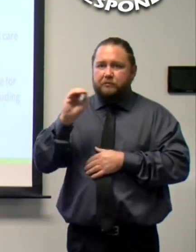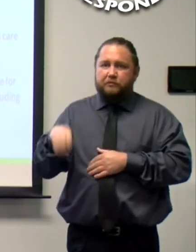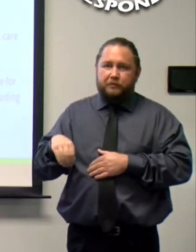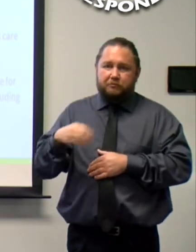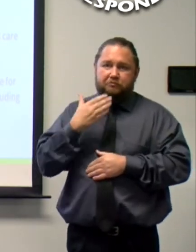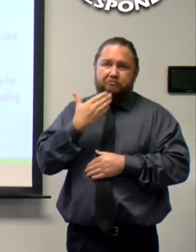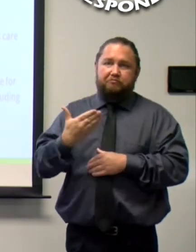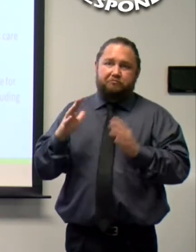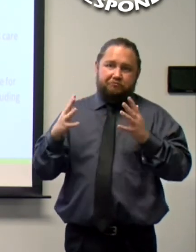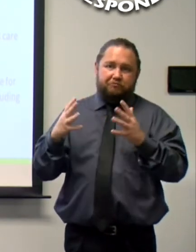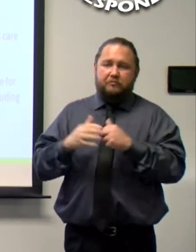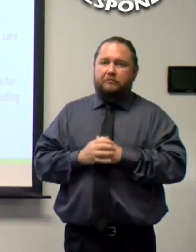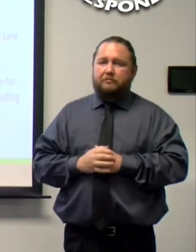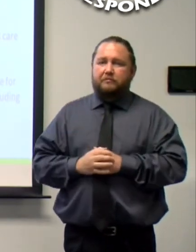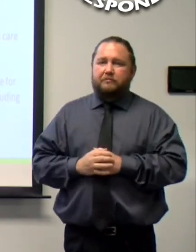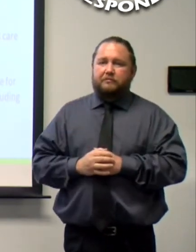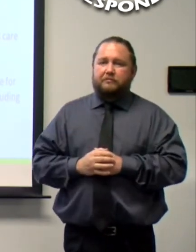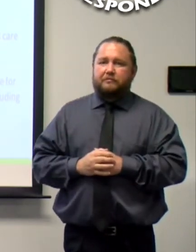hospitals,